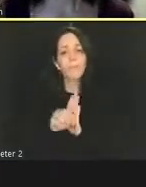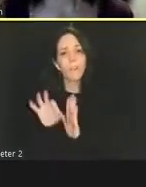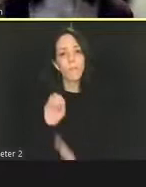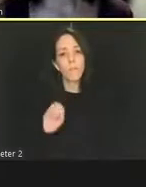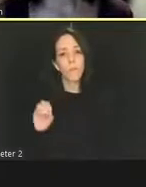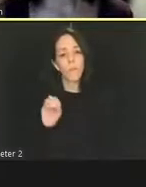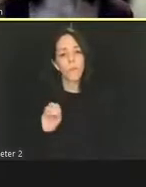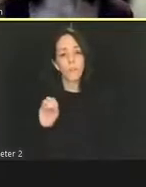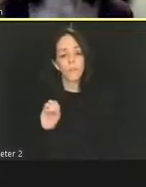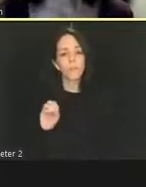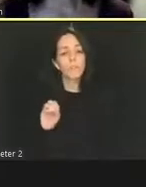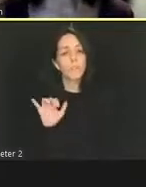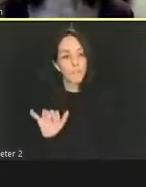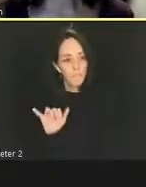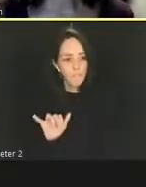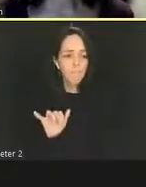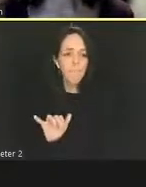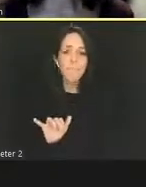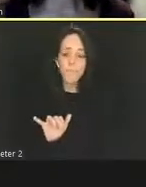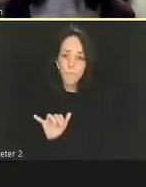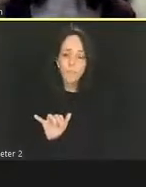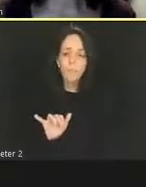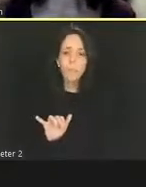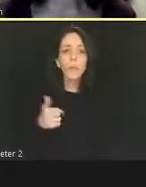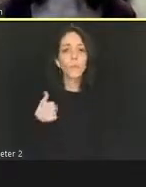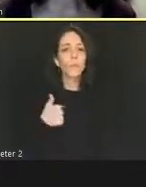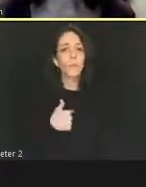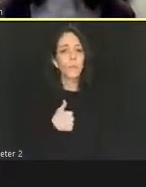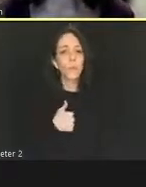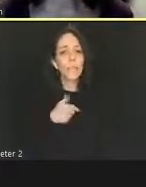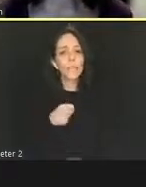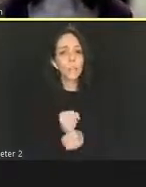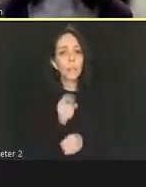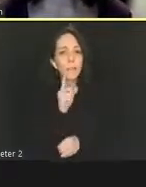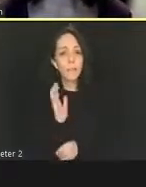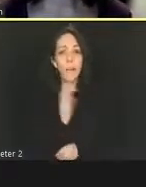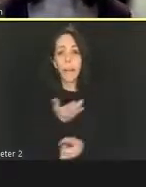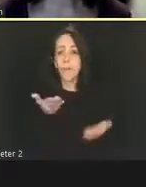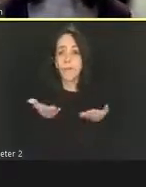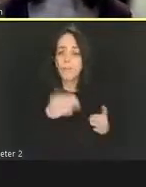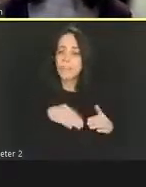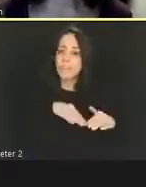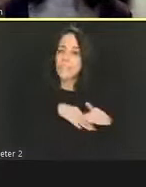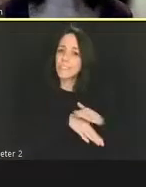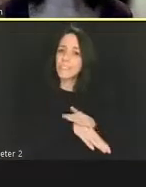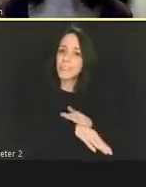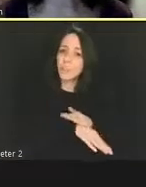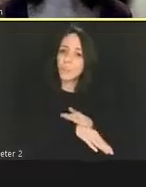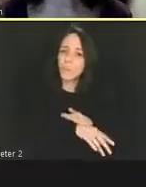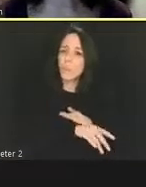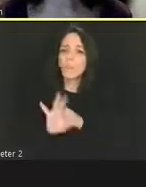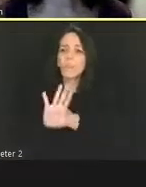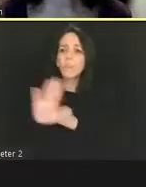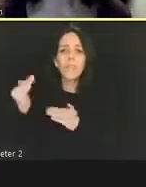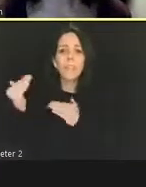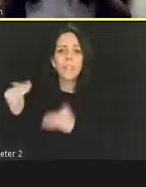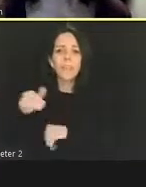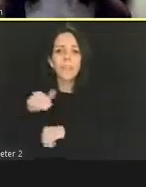how are we making sure that our services are accessible for people who have limited English